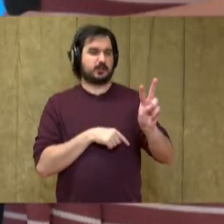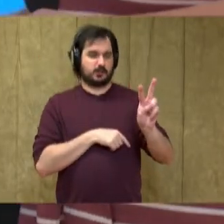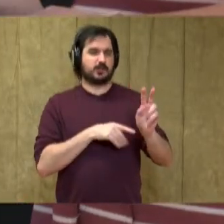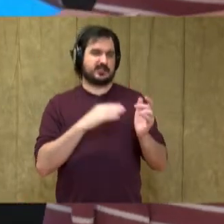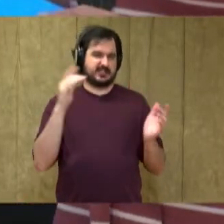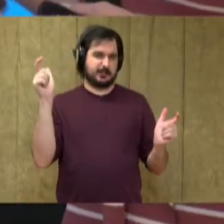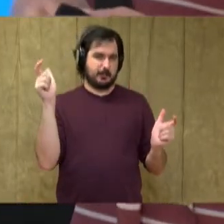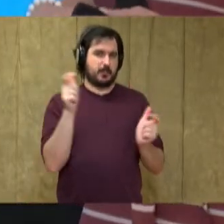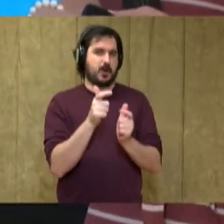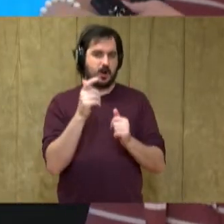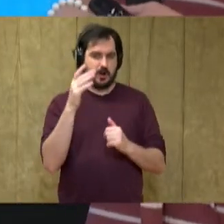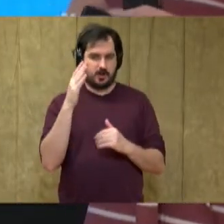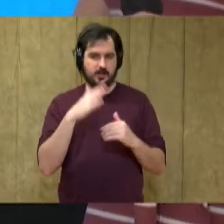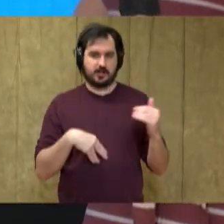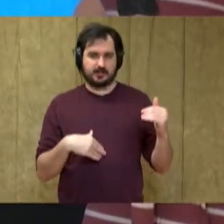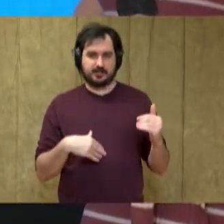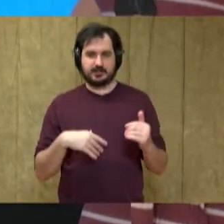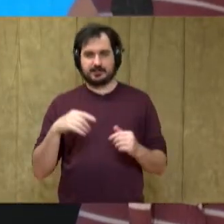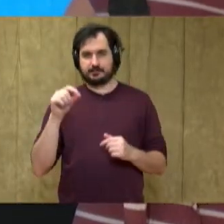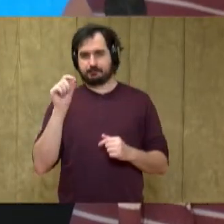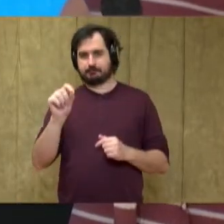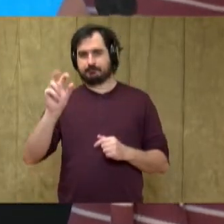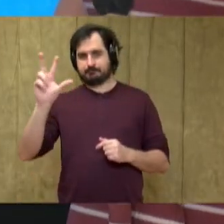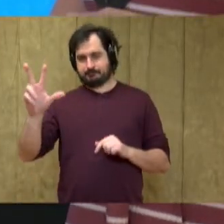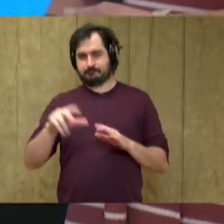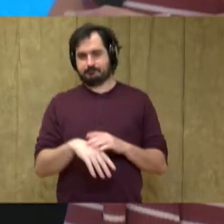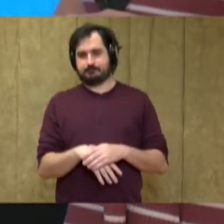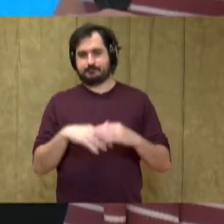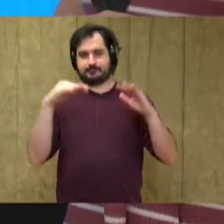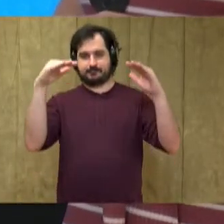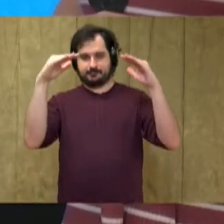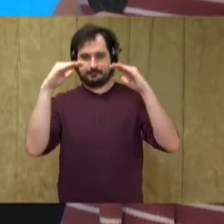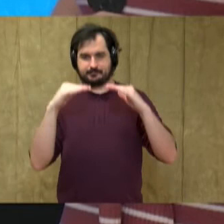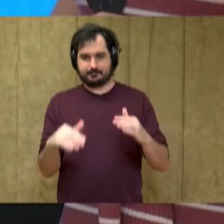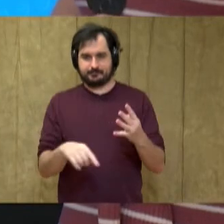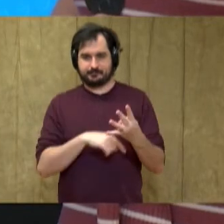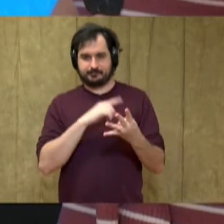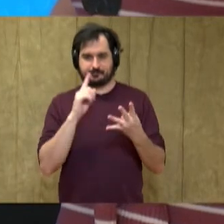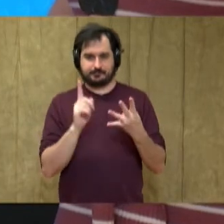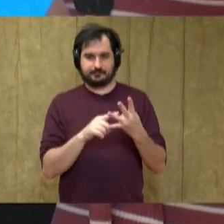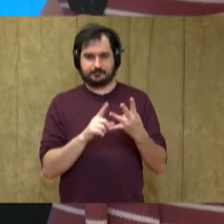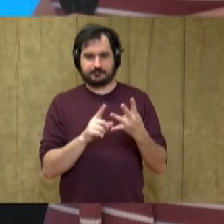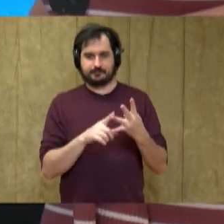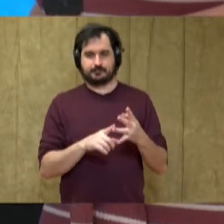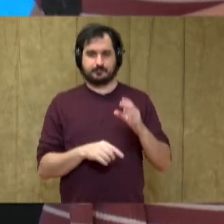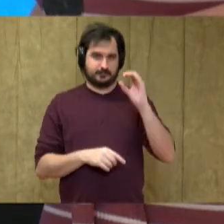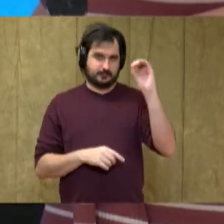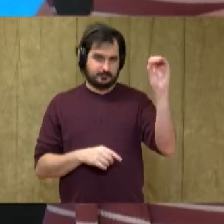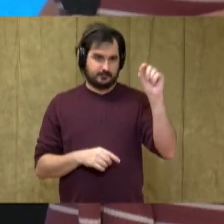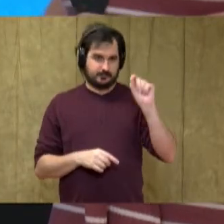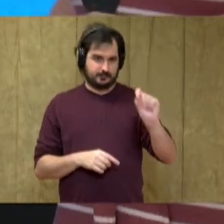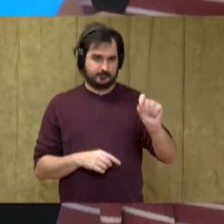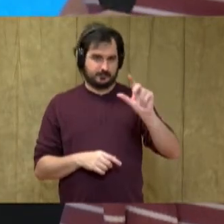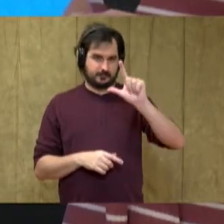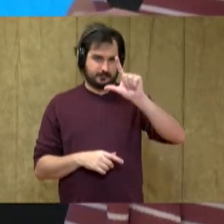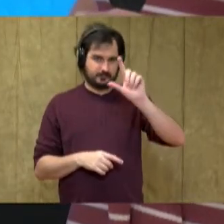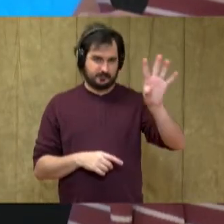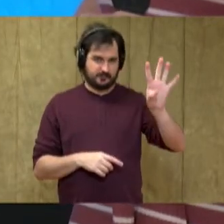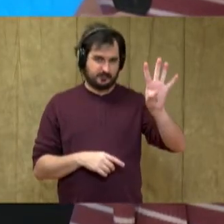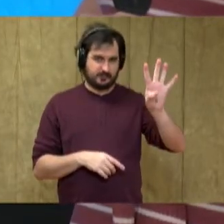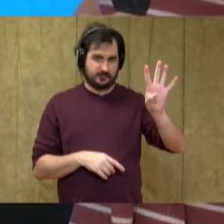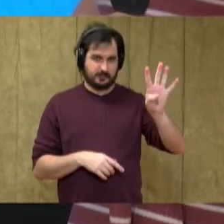than. Let's move to option C. 24 hundredths is greater than